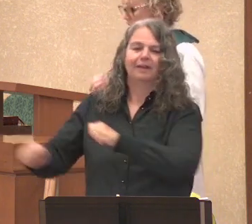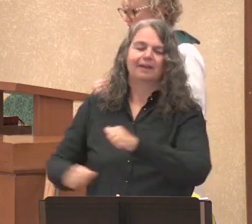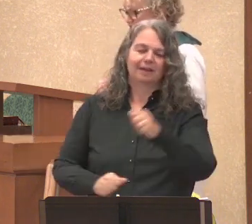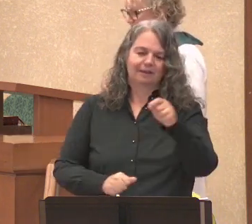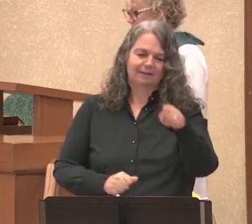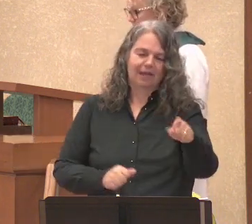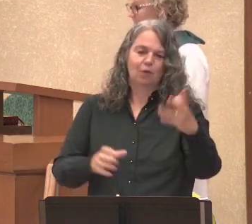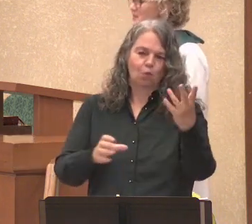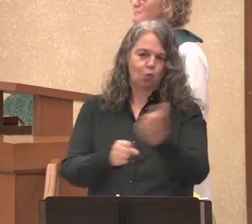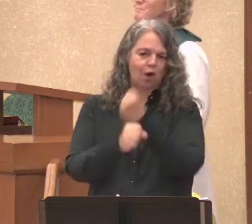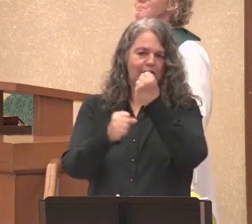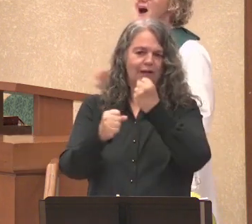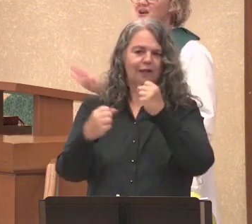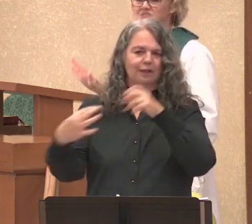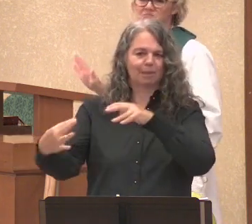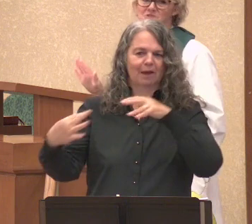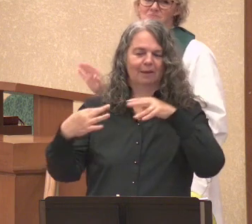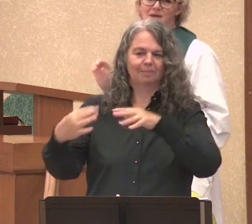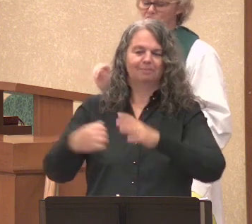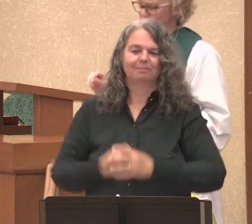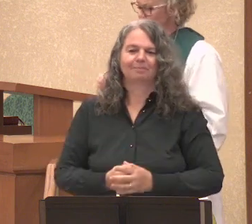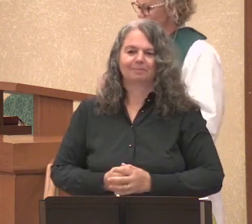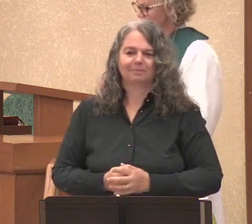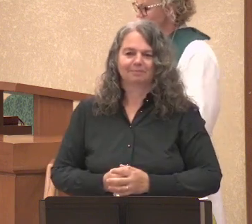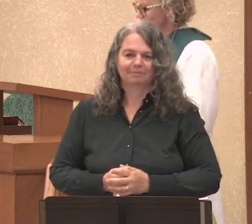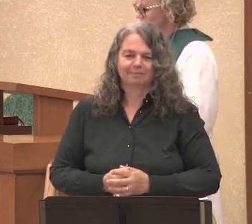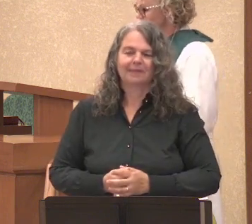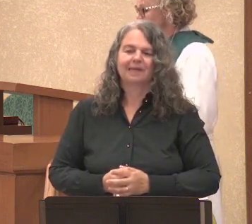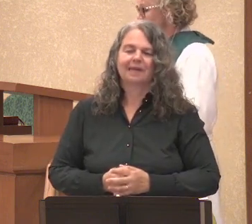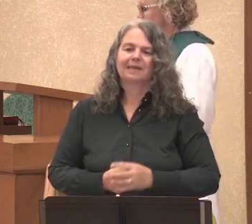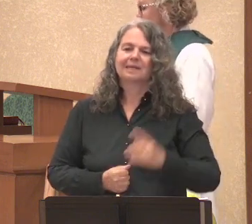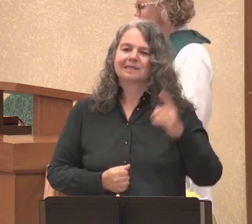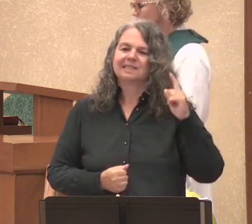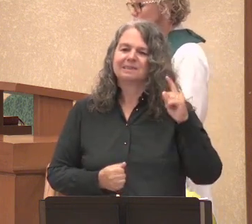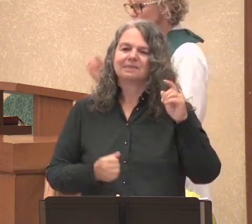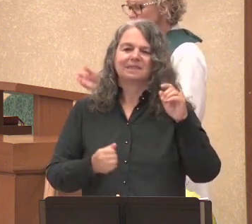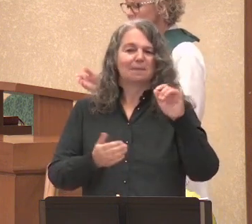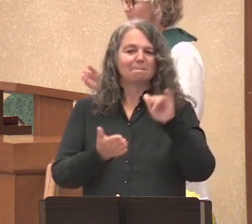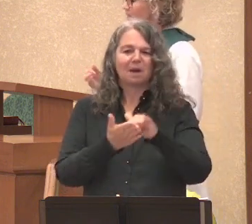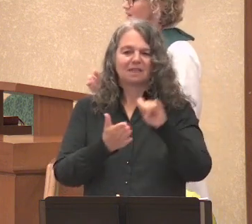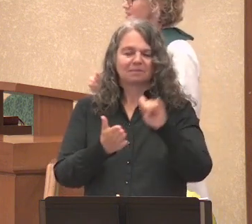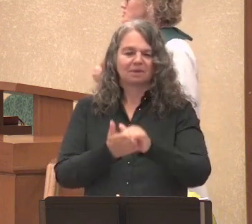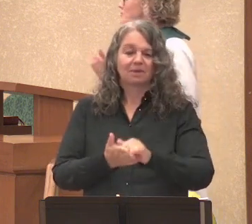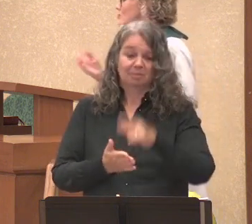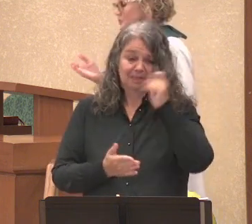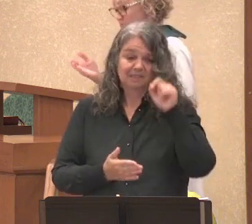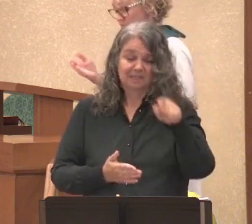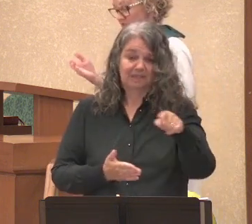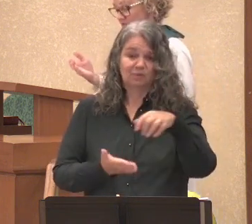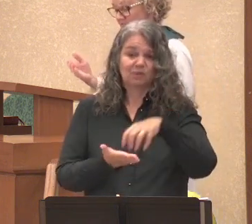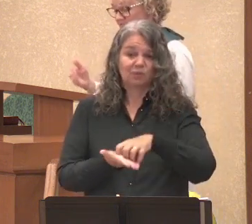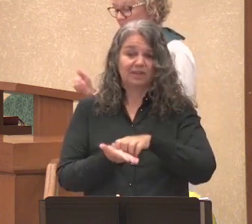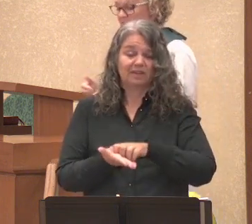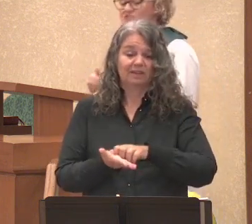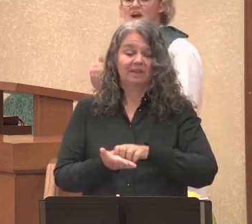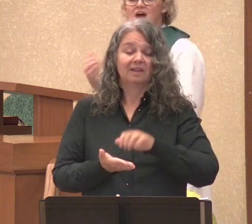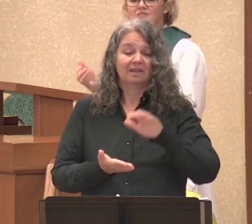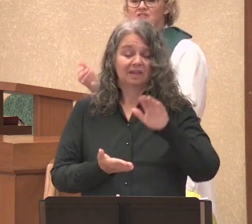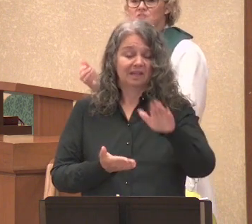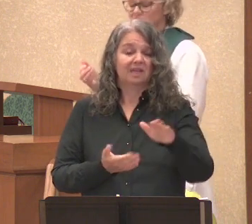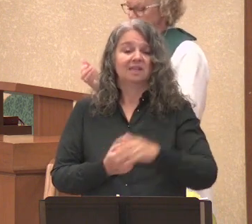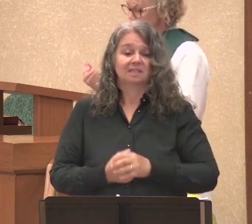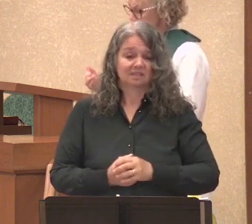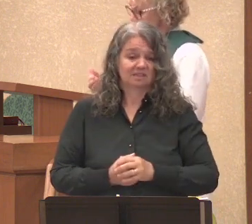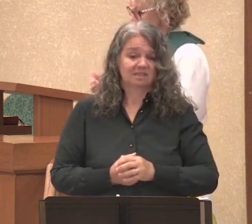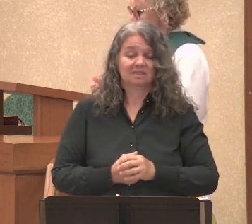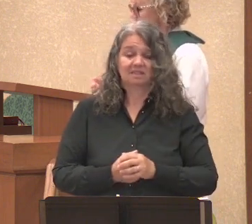Gideon's call sounded impossible by human standards. He was weak. His morals weren't great. His